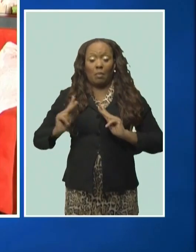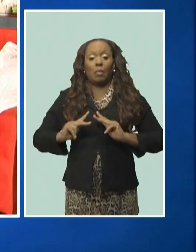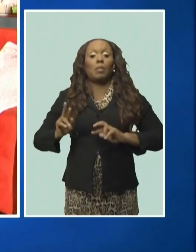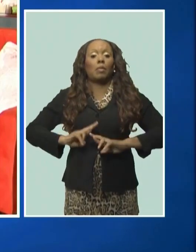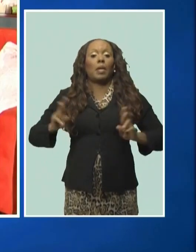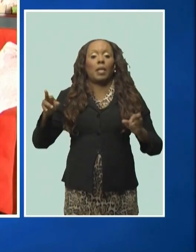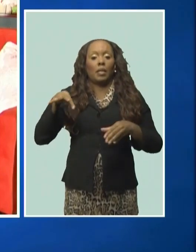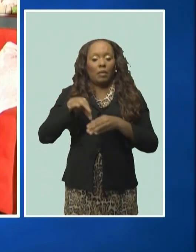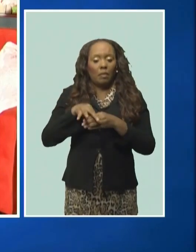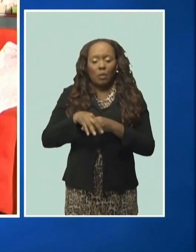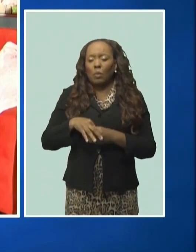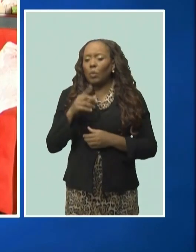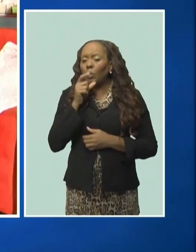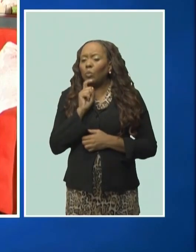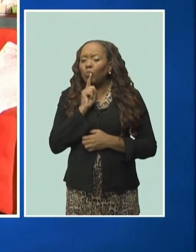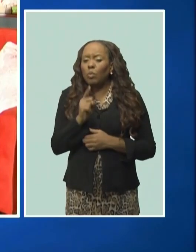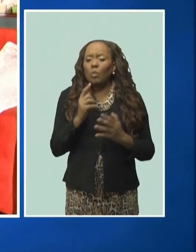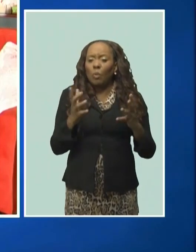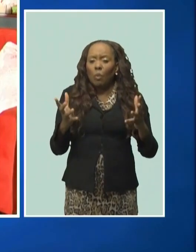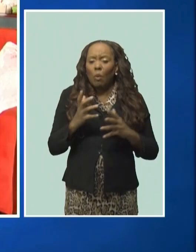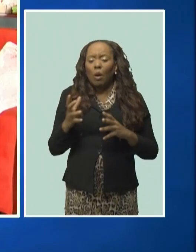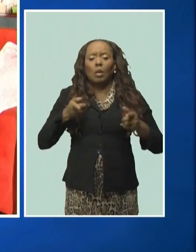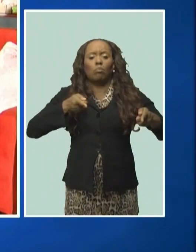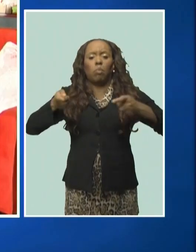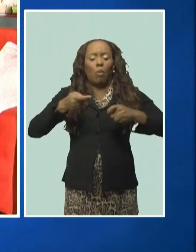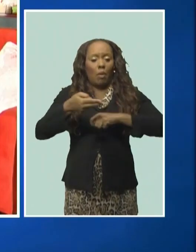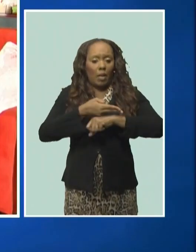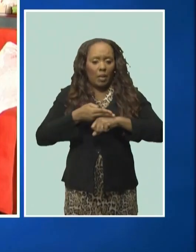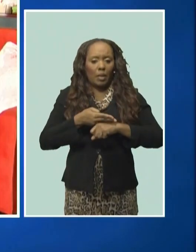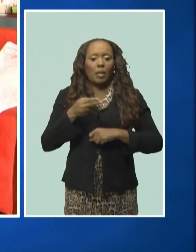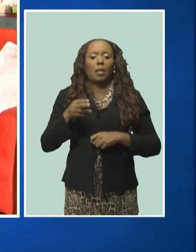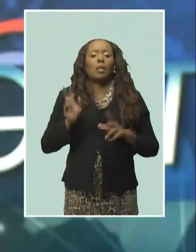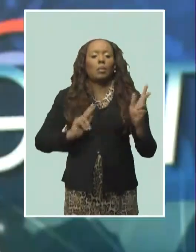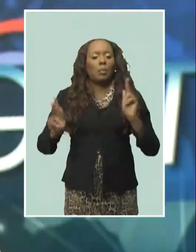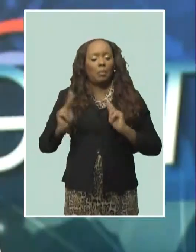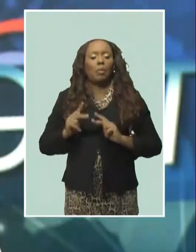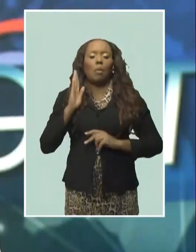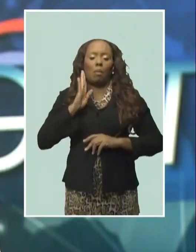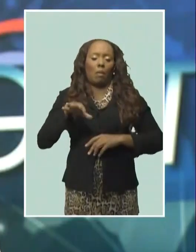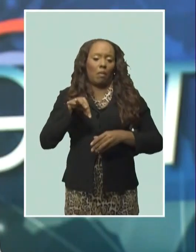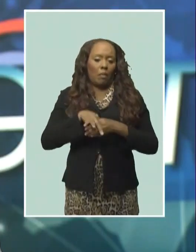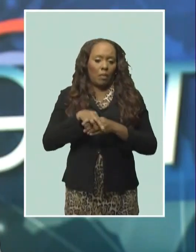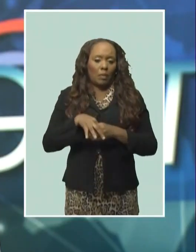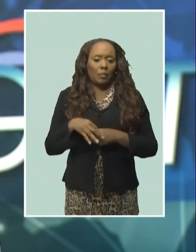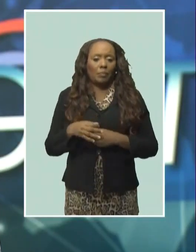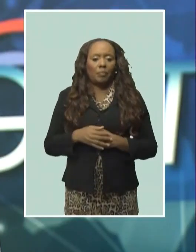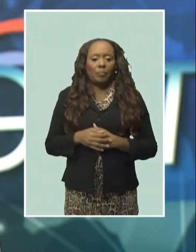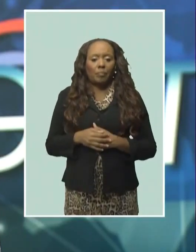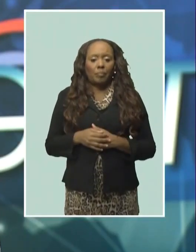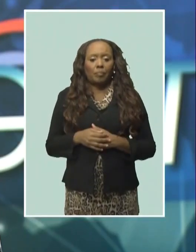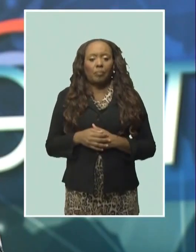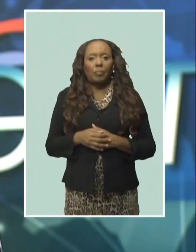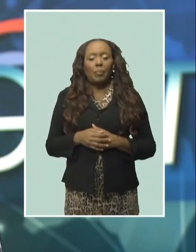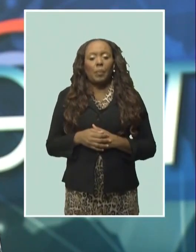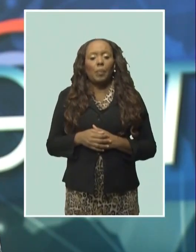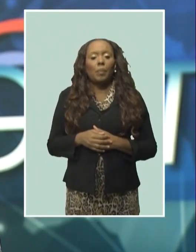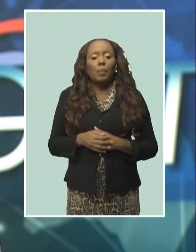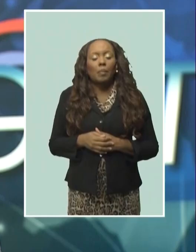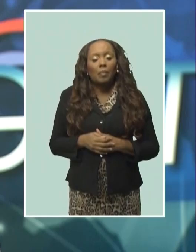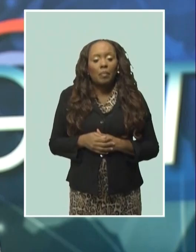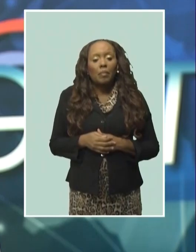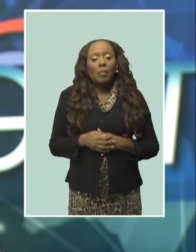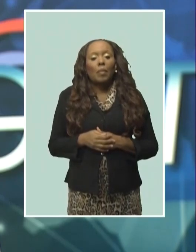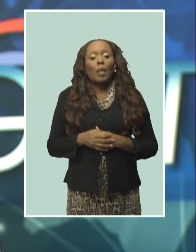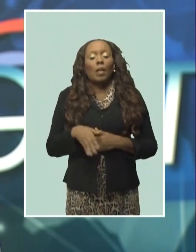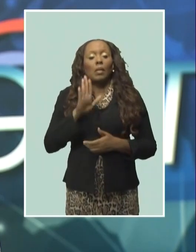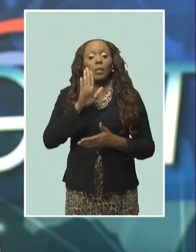elect who they truly wish to govern them. It does not appear to be fake. That's the response